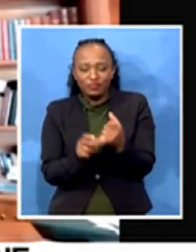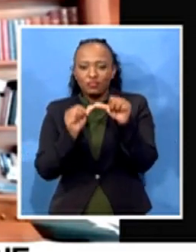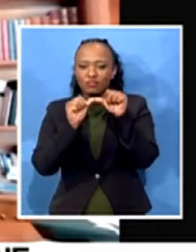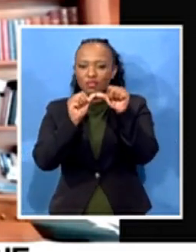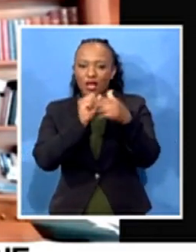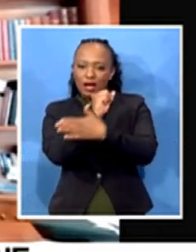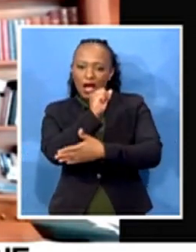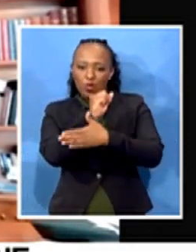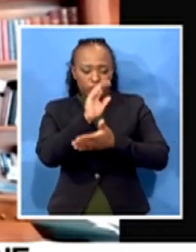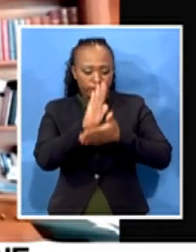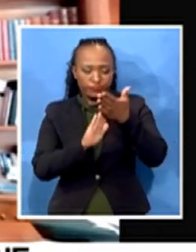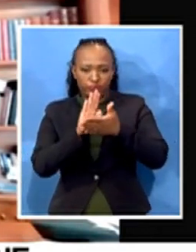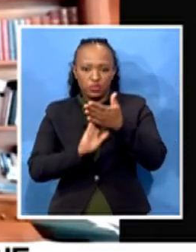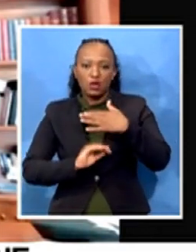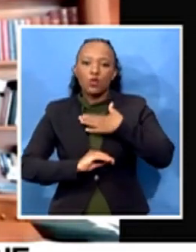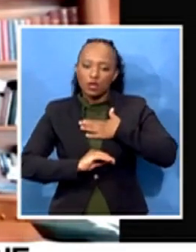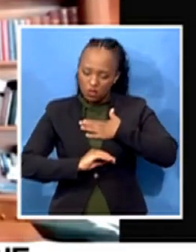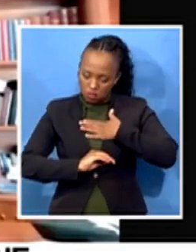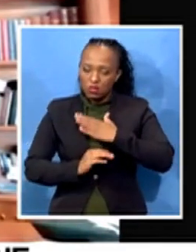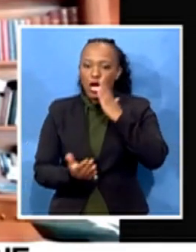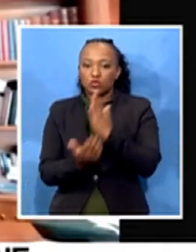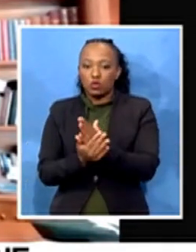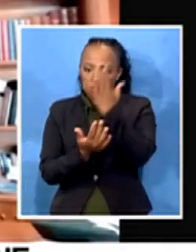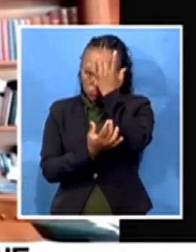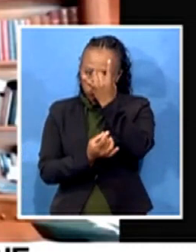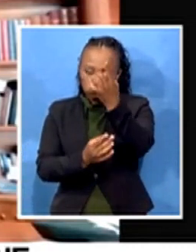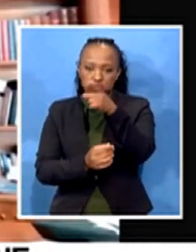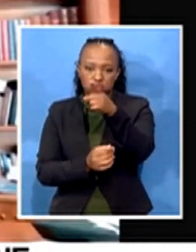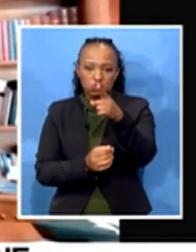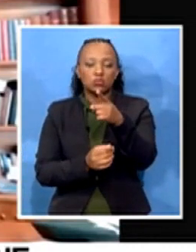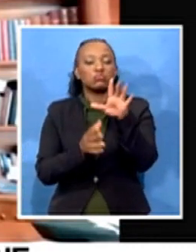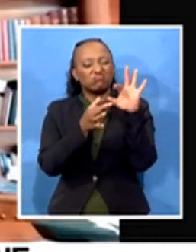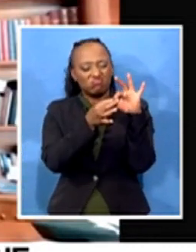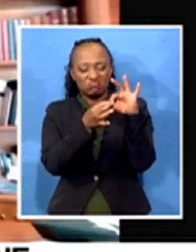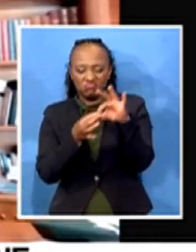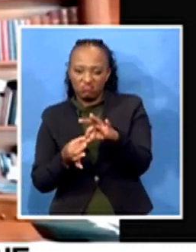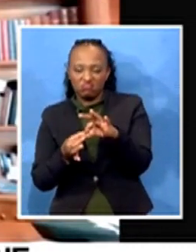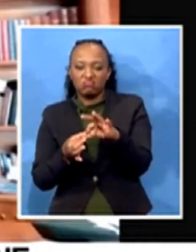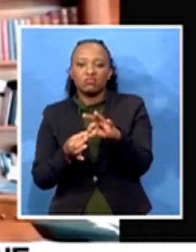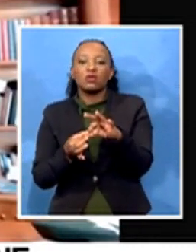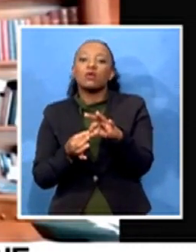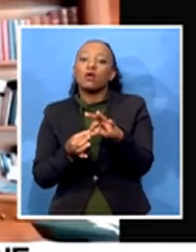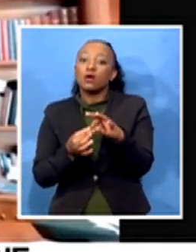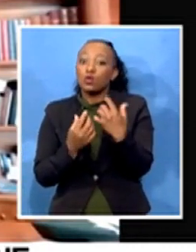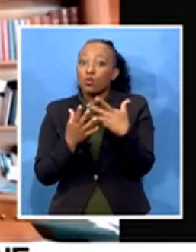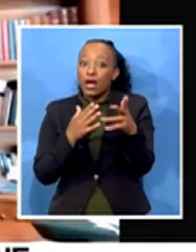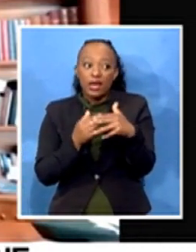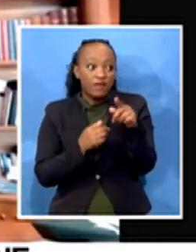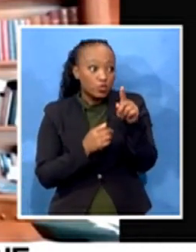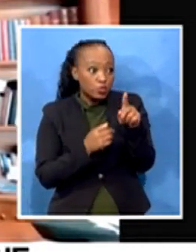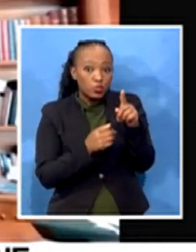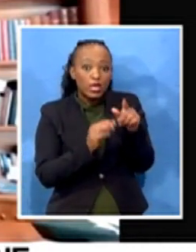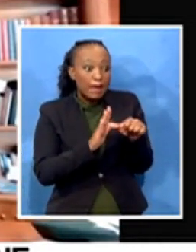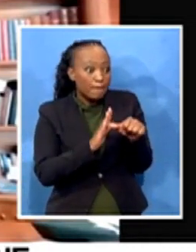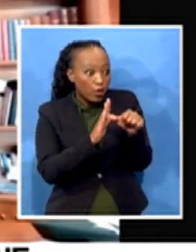assurance that we remain committed to doing whatever is necessary to bring the industry into